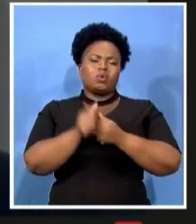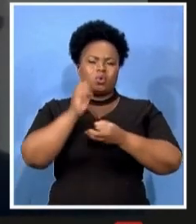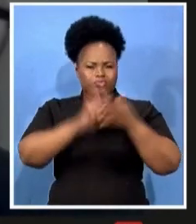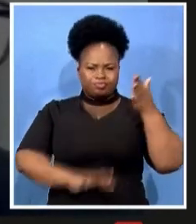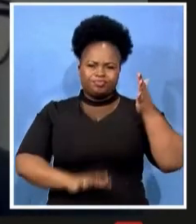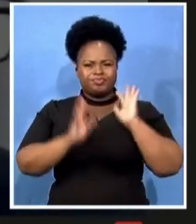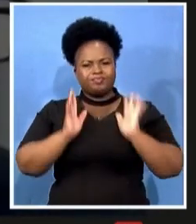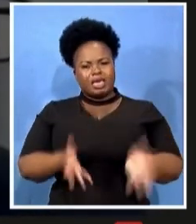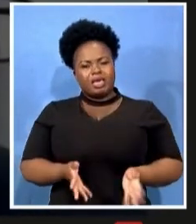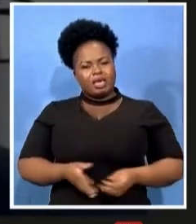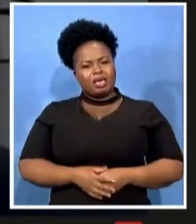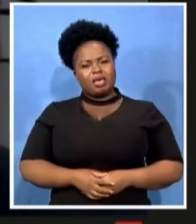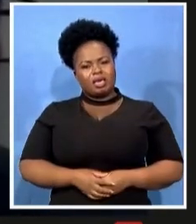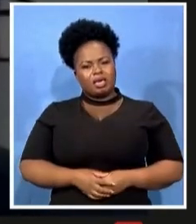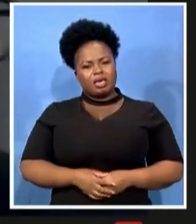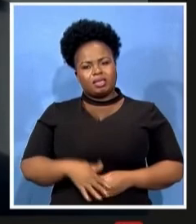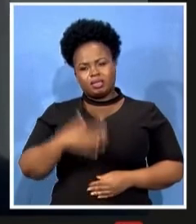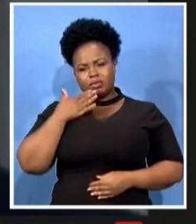Chairperson.